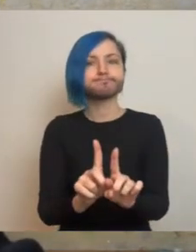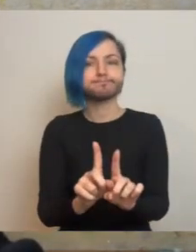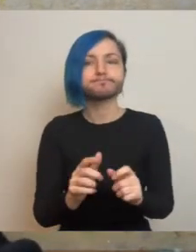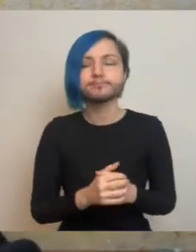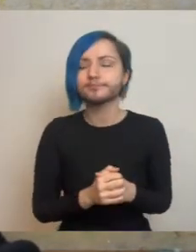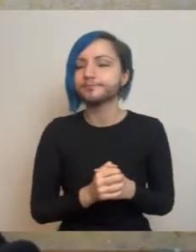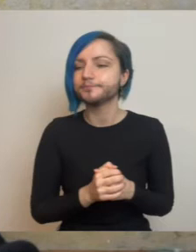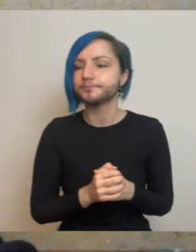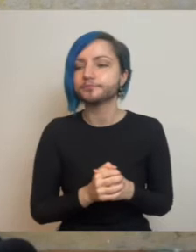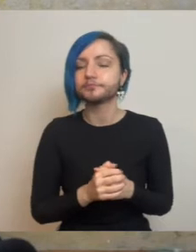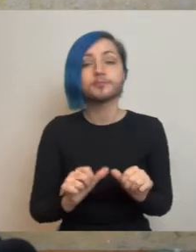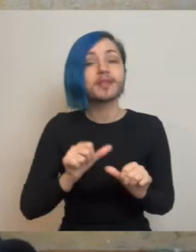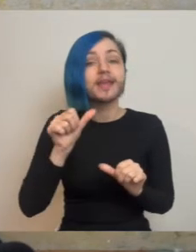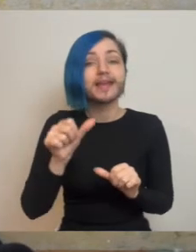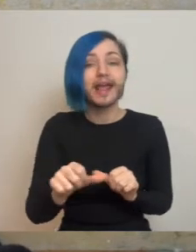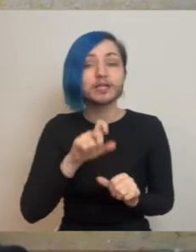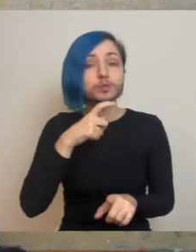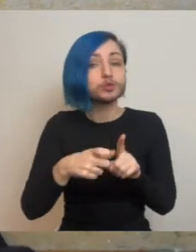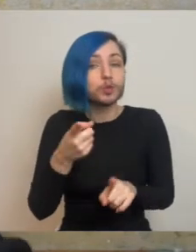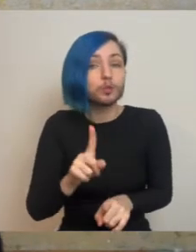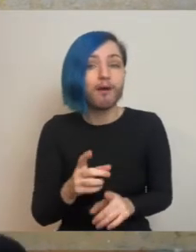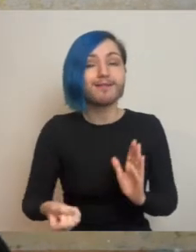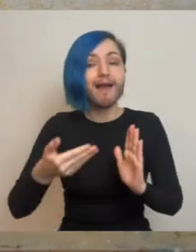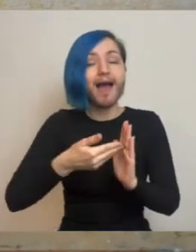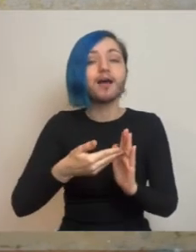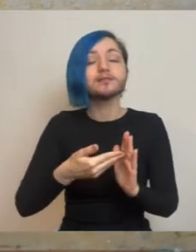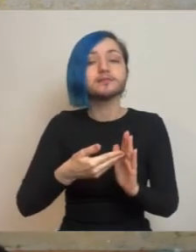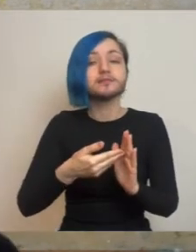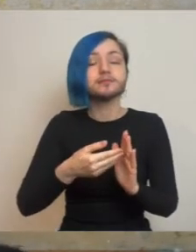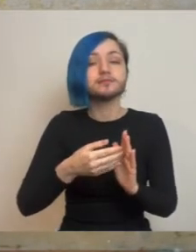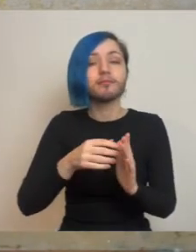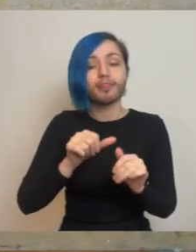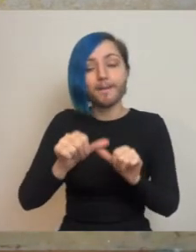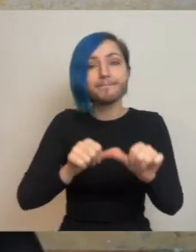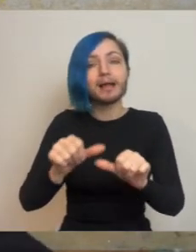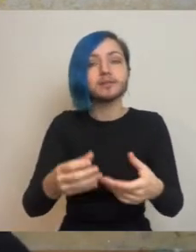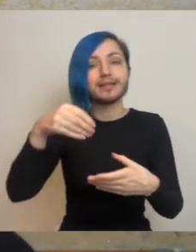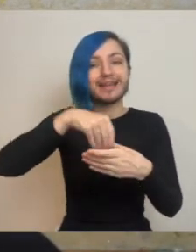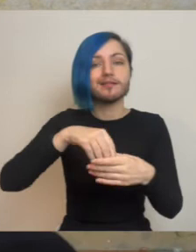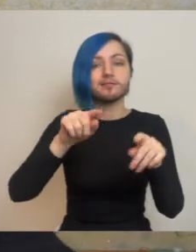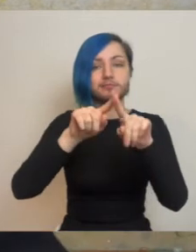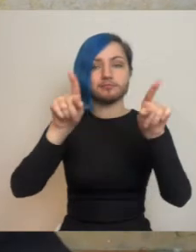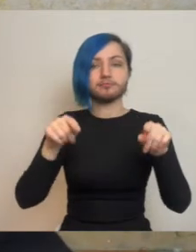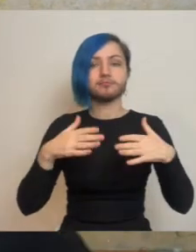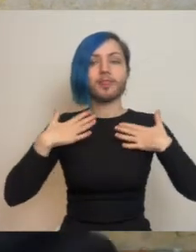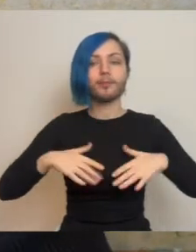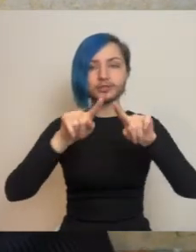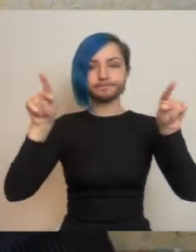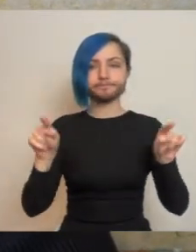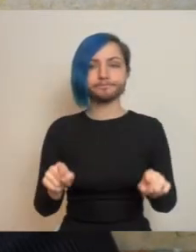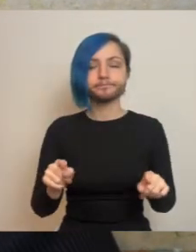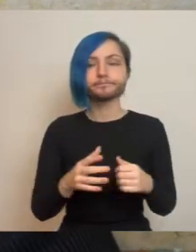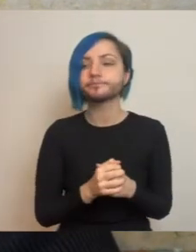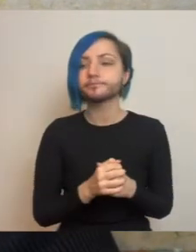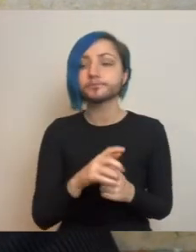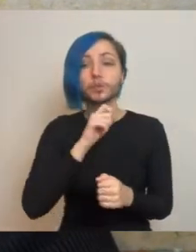next thing that we're gonna do is we're going to add the patterns inside of the figures. And for that, we're going to use the